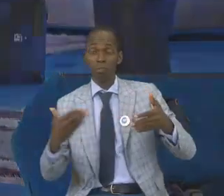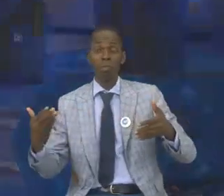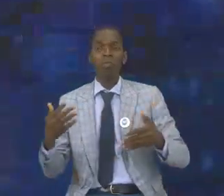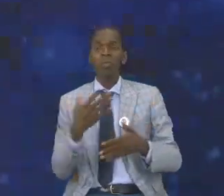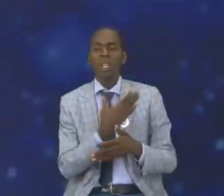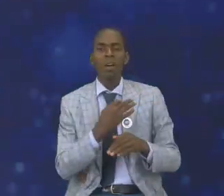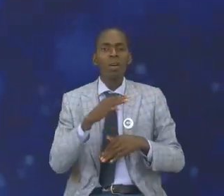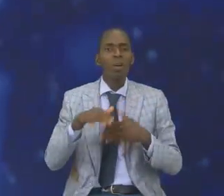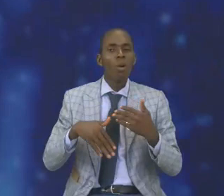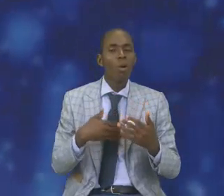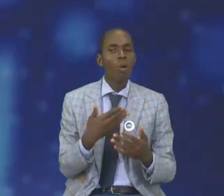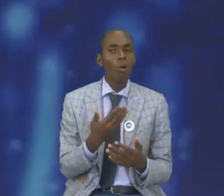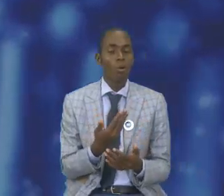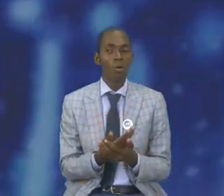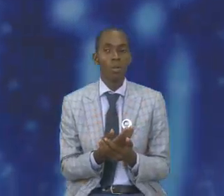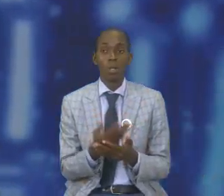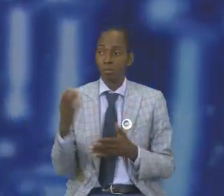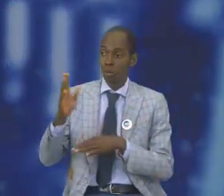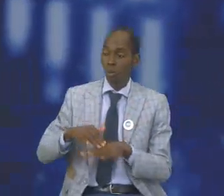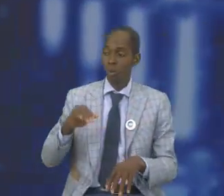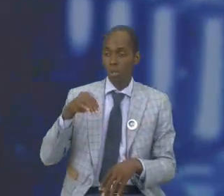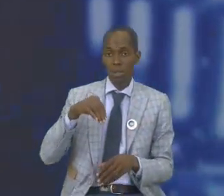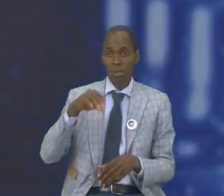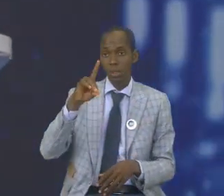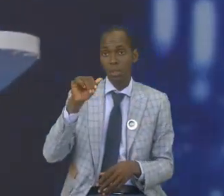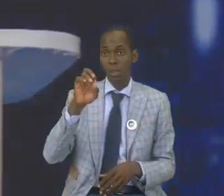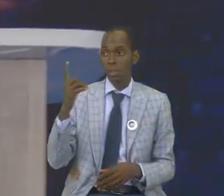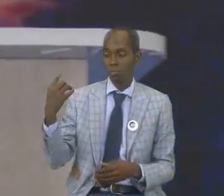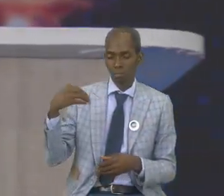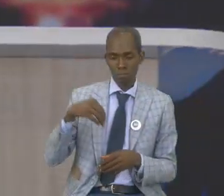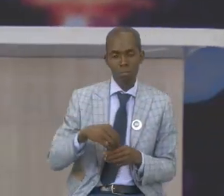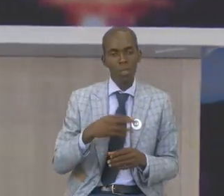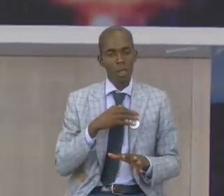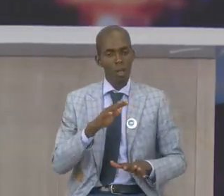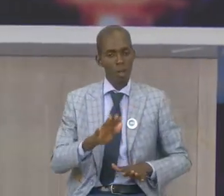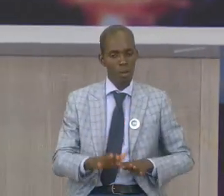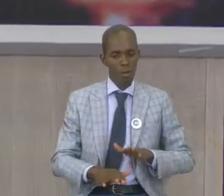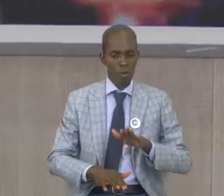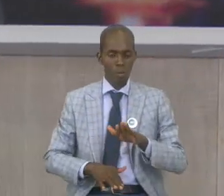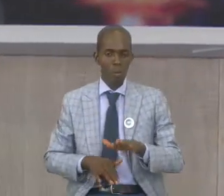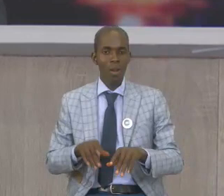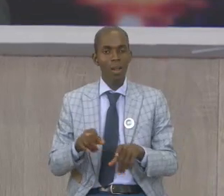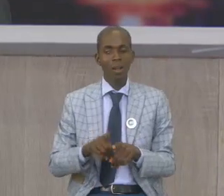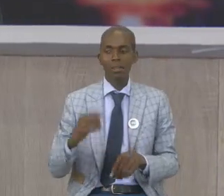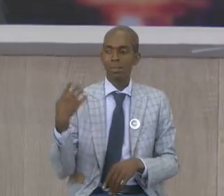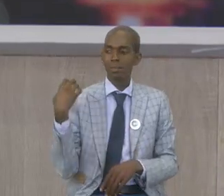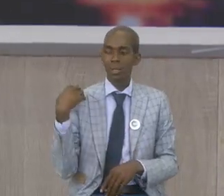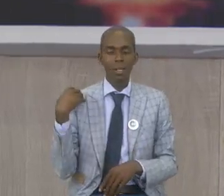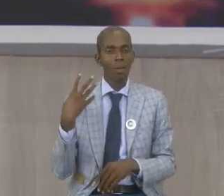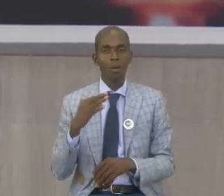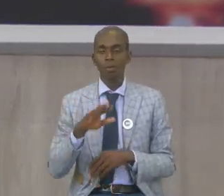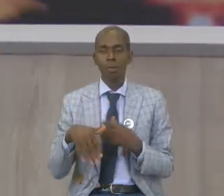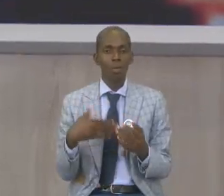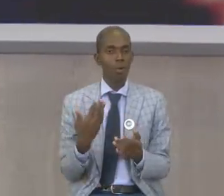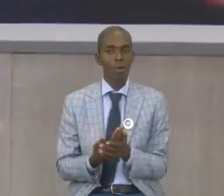Daniel in, and Daniel walked in like he was the master of every occasion. That